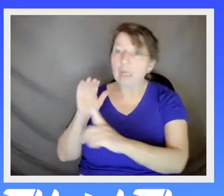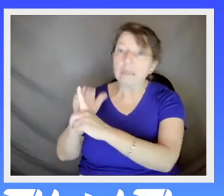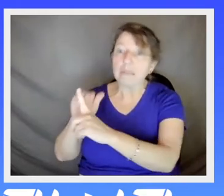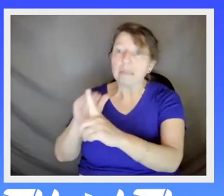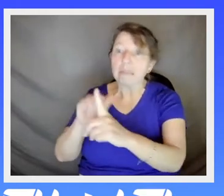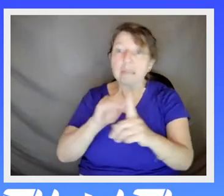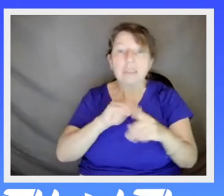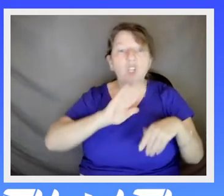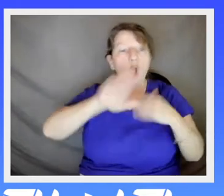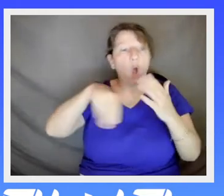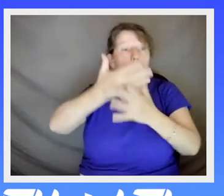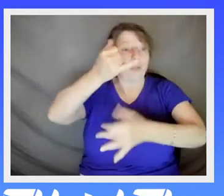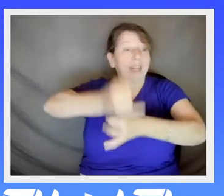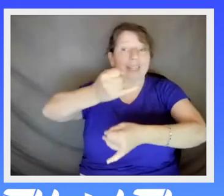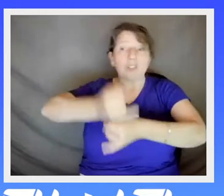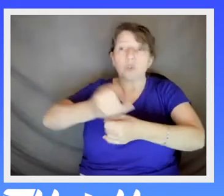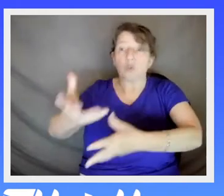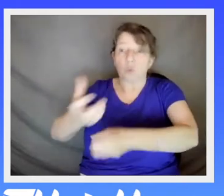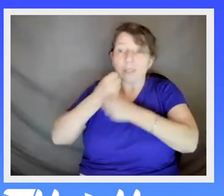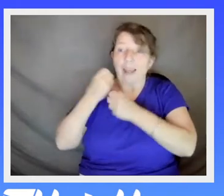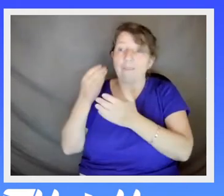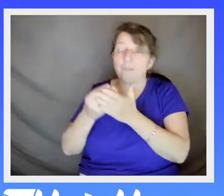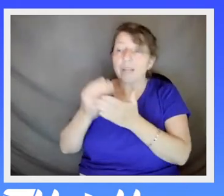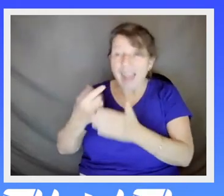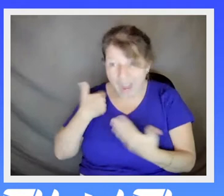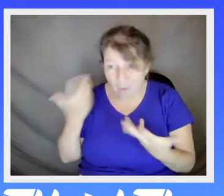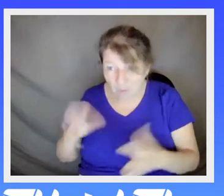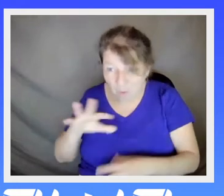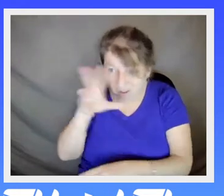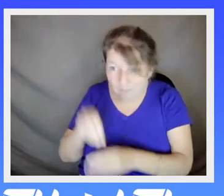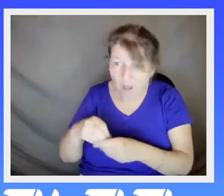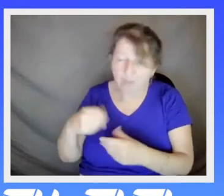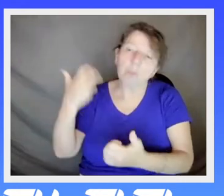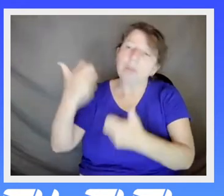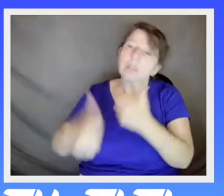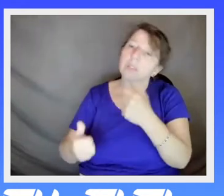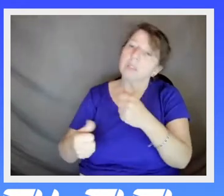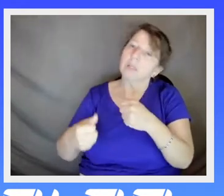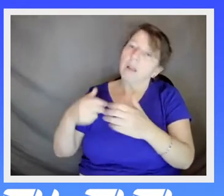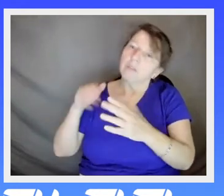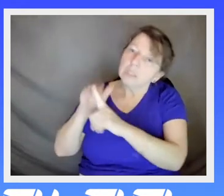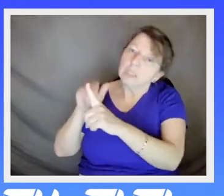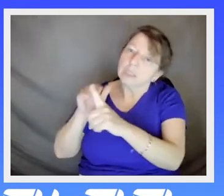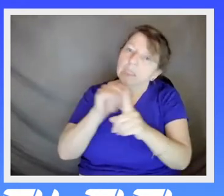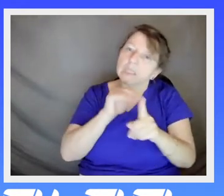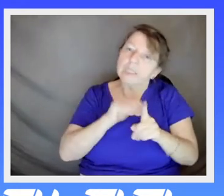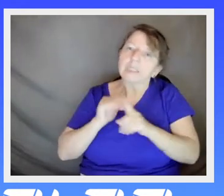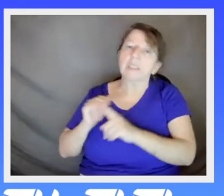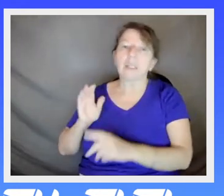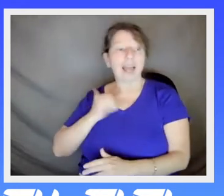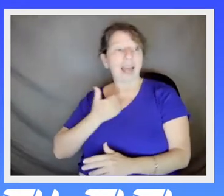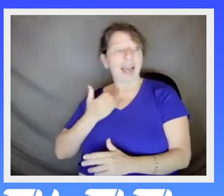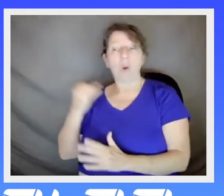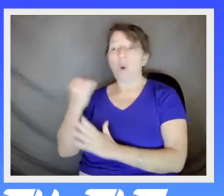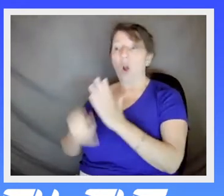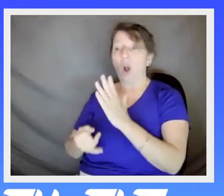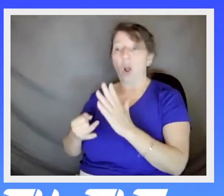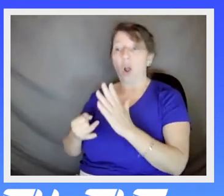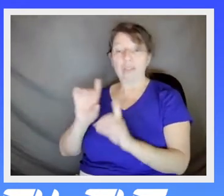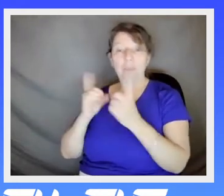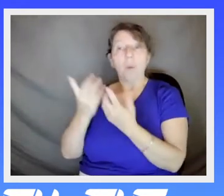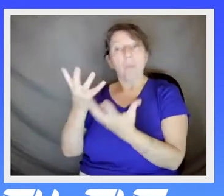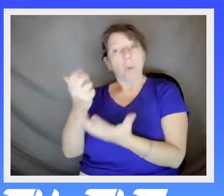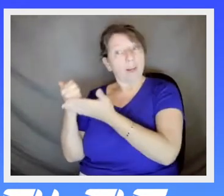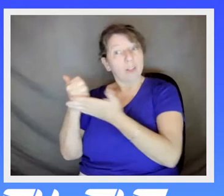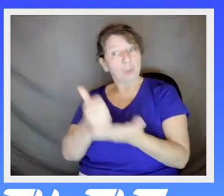in the system and I found it challenging. And even navigating our arts and culture department, they wanted to help, but they had very limited resources. So I think